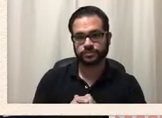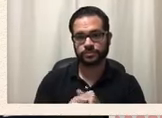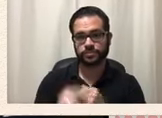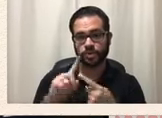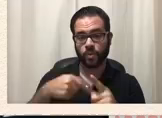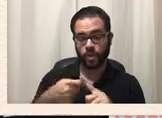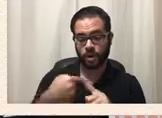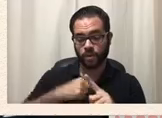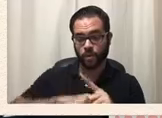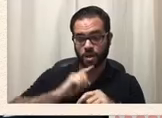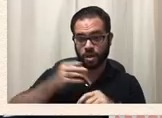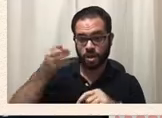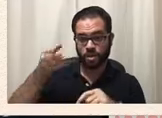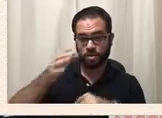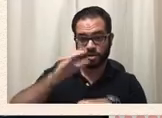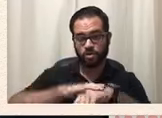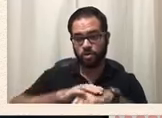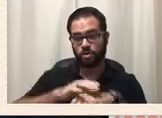run down.